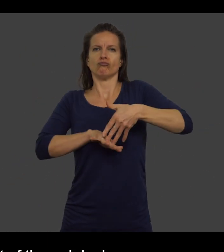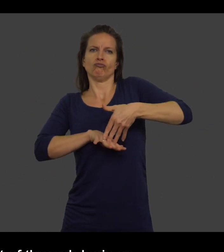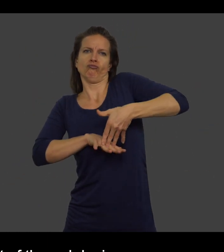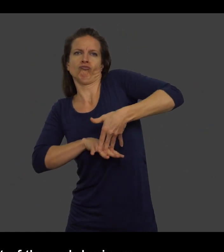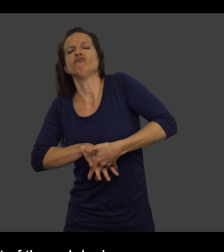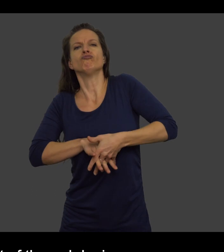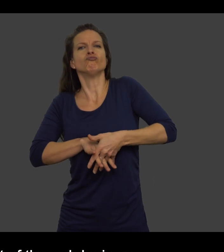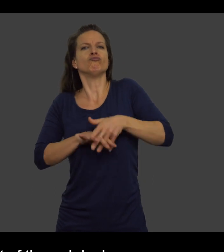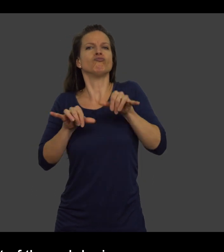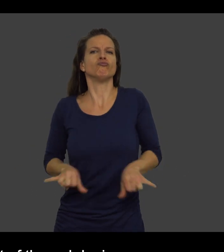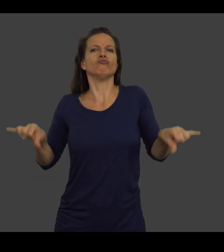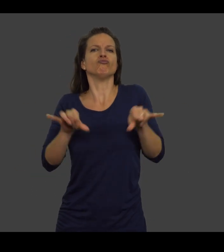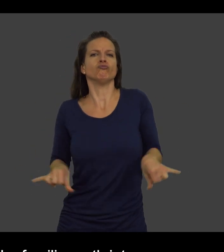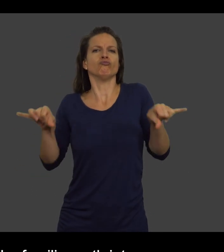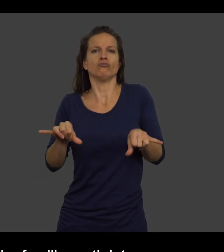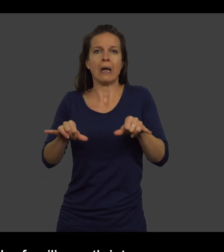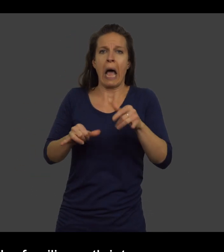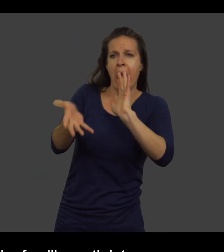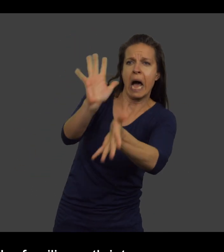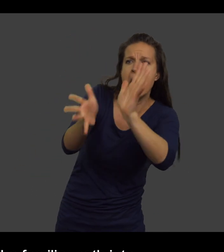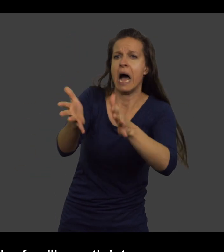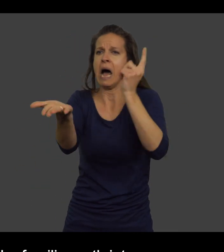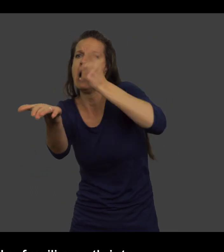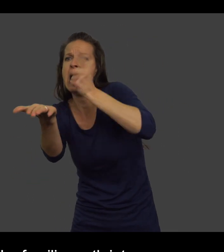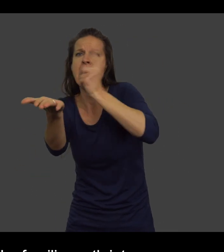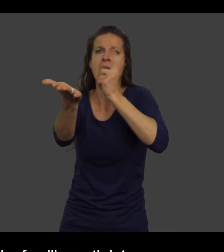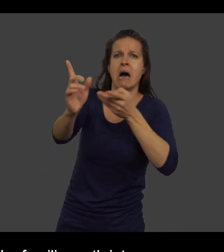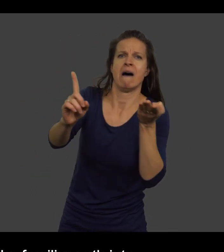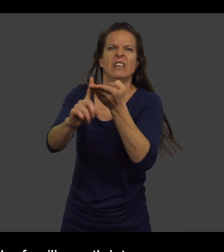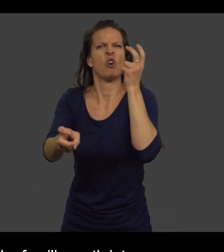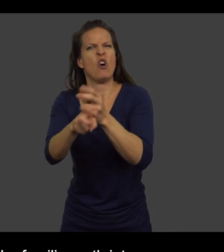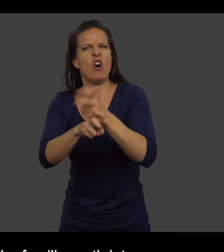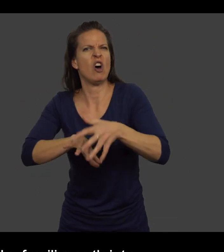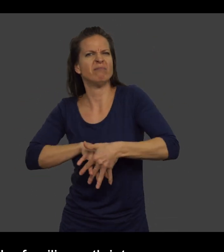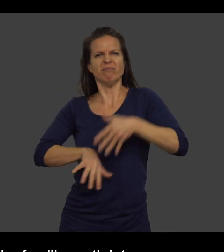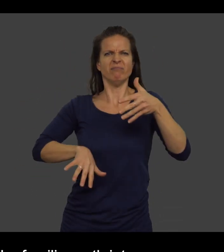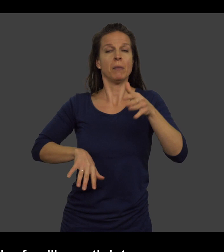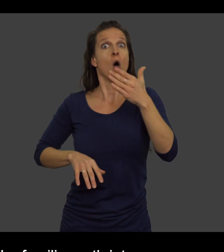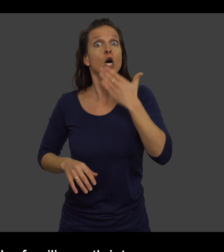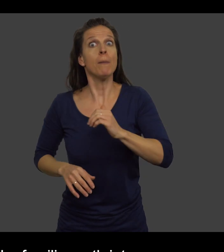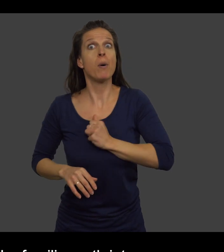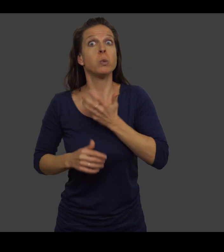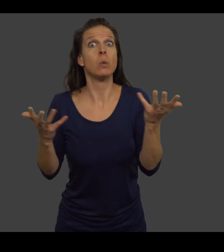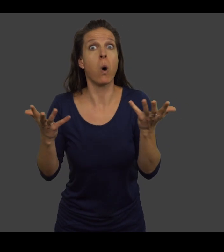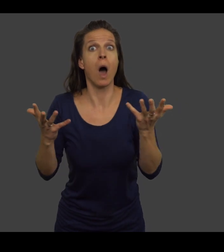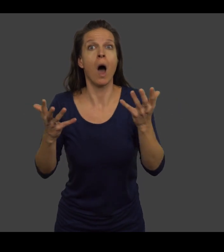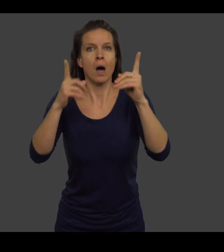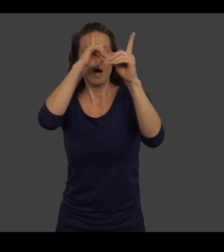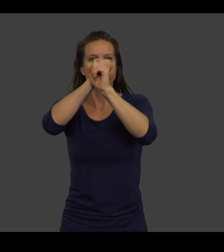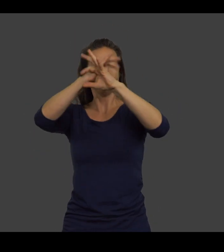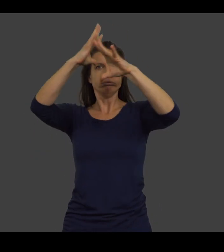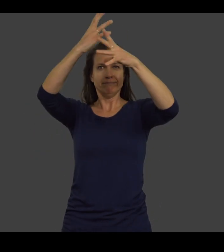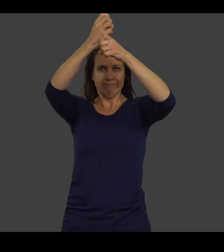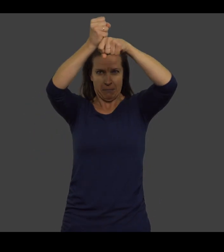get out of through logic or reasoning. And what good poetry does is force you off the familiar path into new territory. Sneaky.